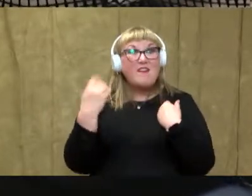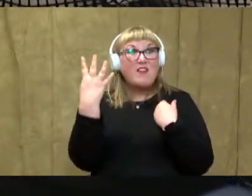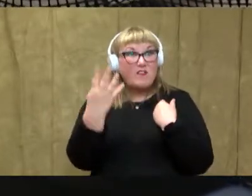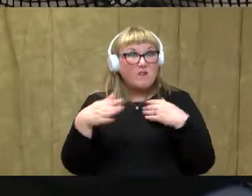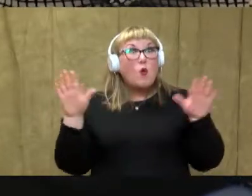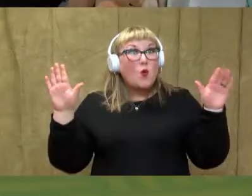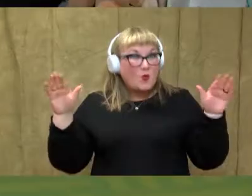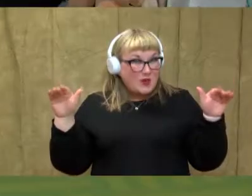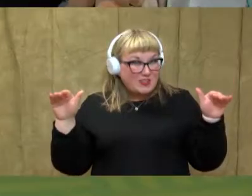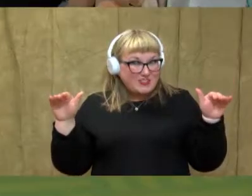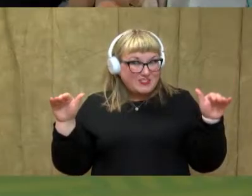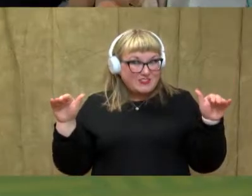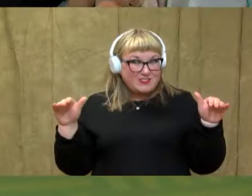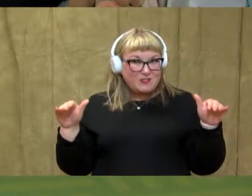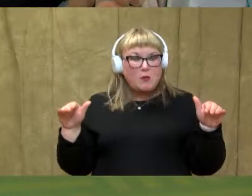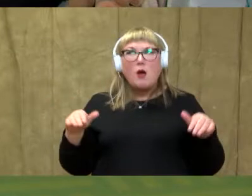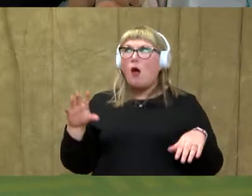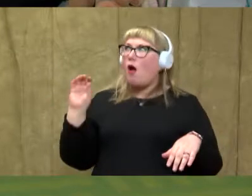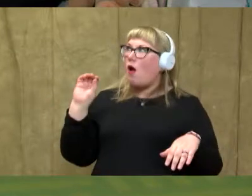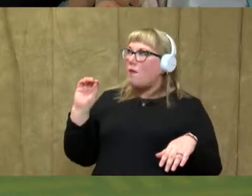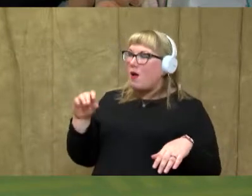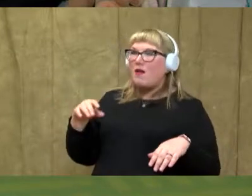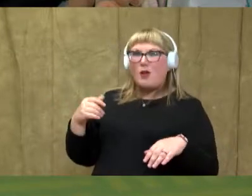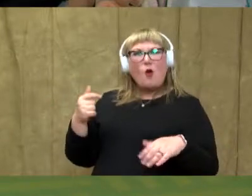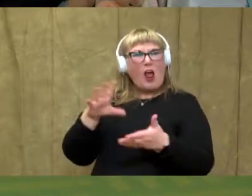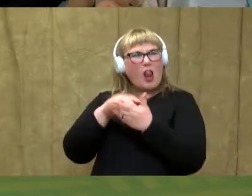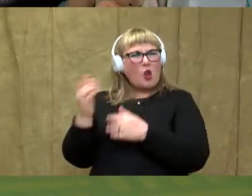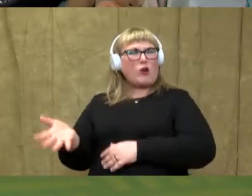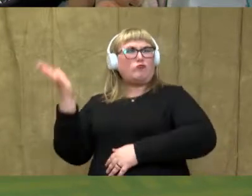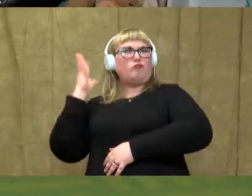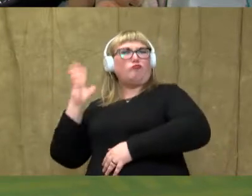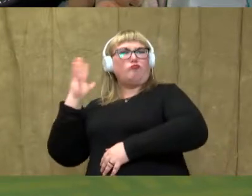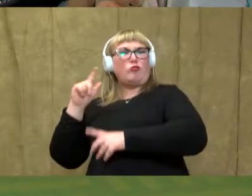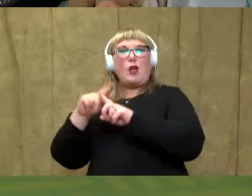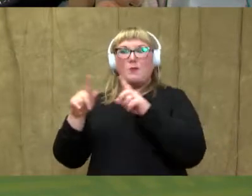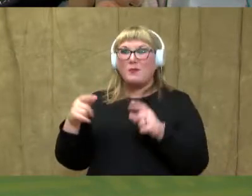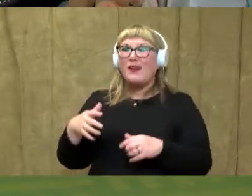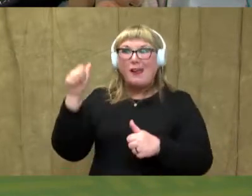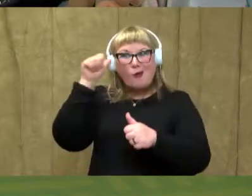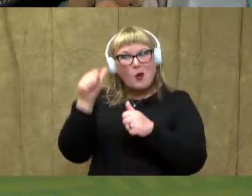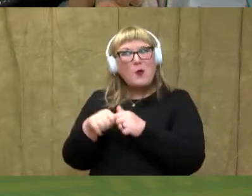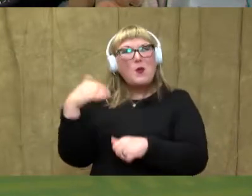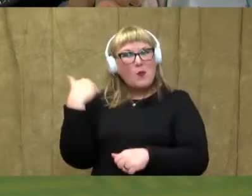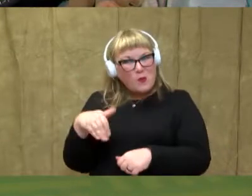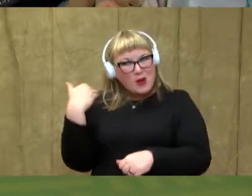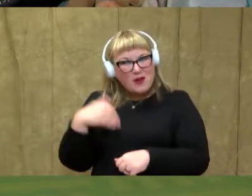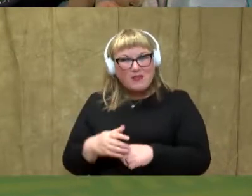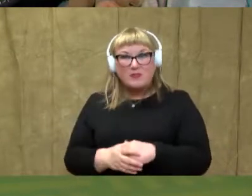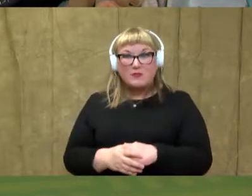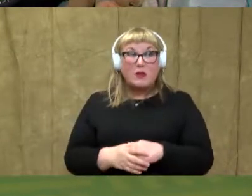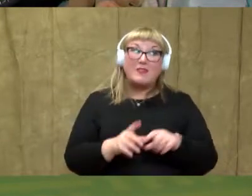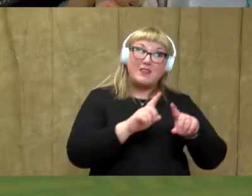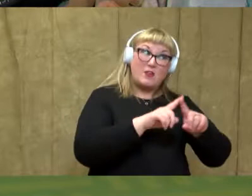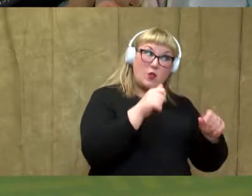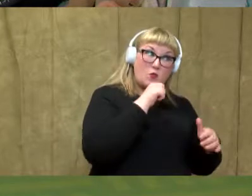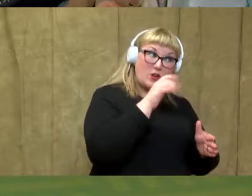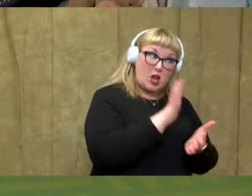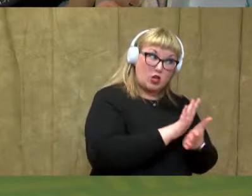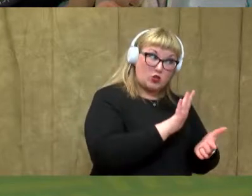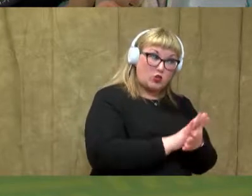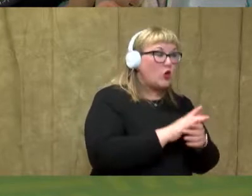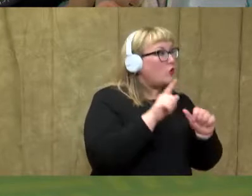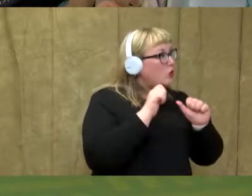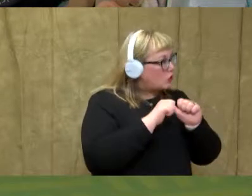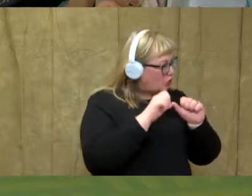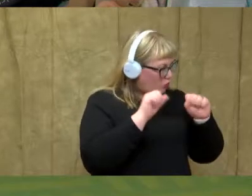in school, but it kind of refreshed my memory on it. Yes, and boys and girls, although we're not at school in the classroom, you can still